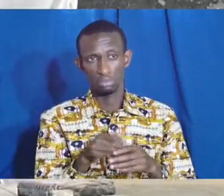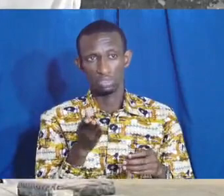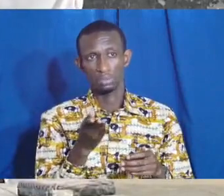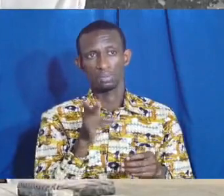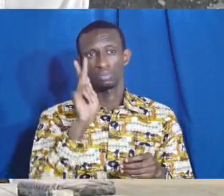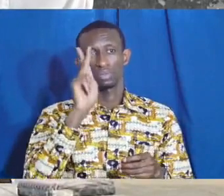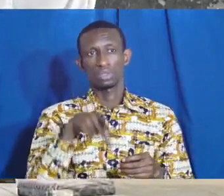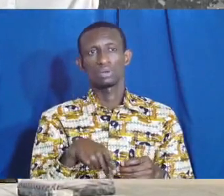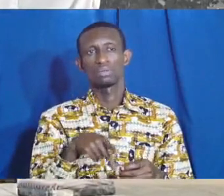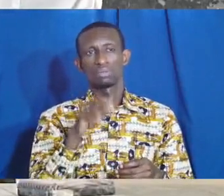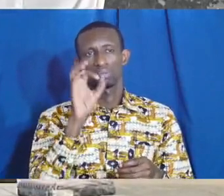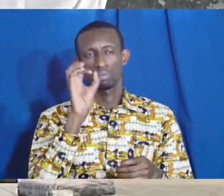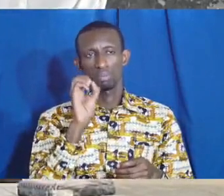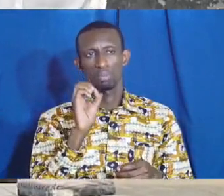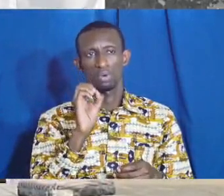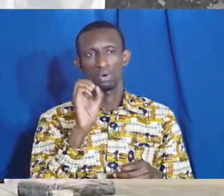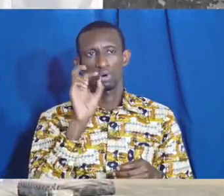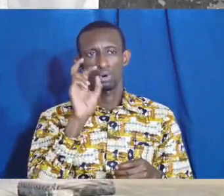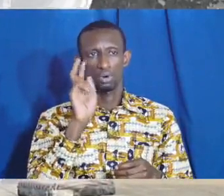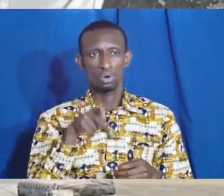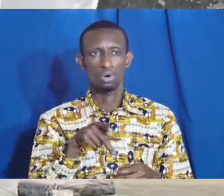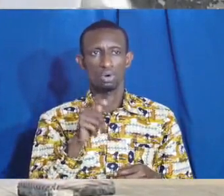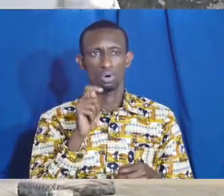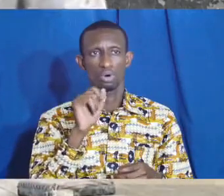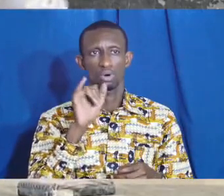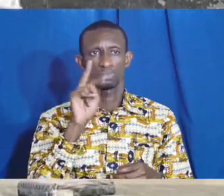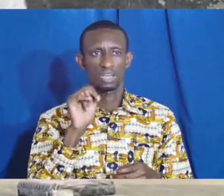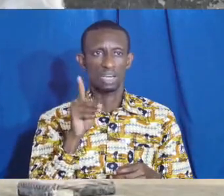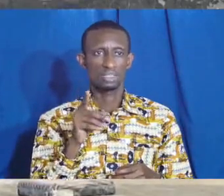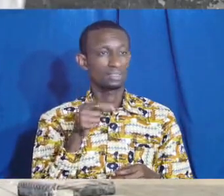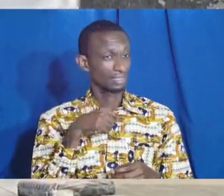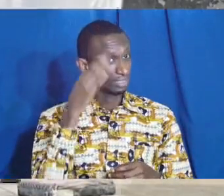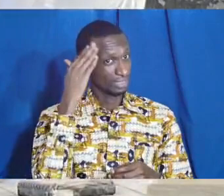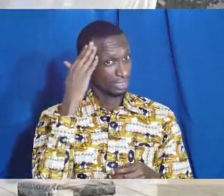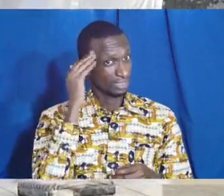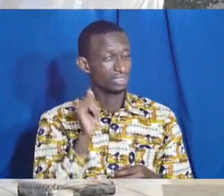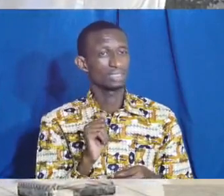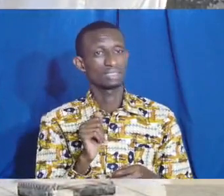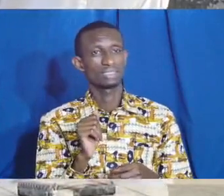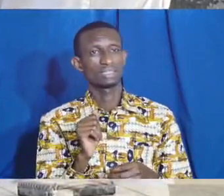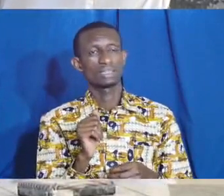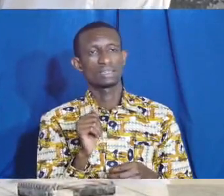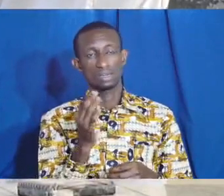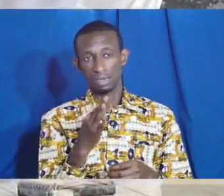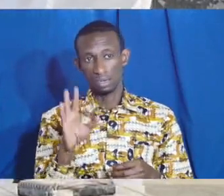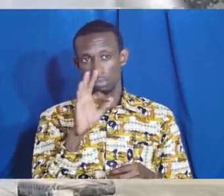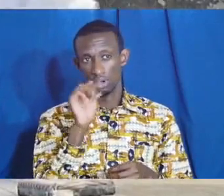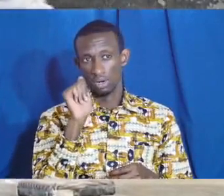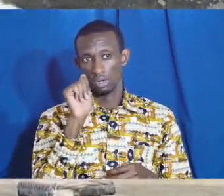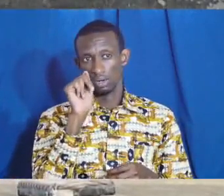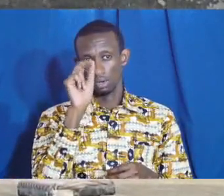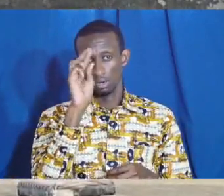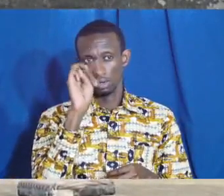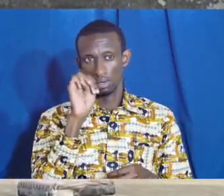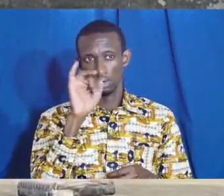stroke amino acids. I know the product of proteins are amino acids, because the amino acids are